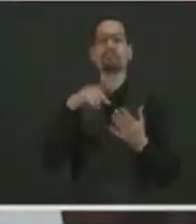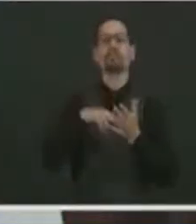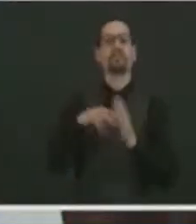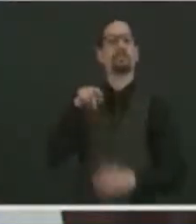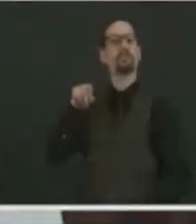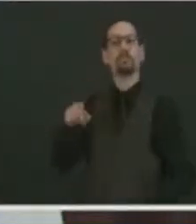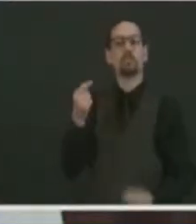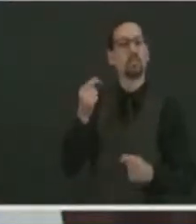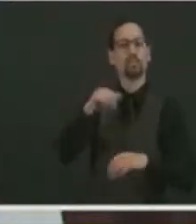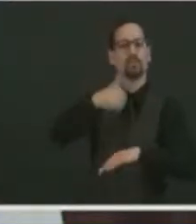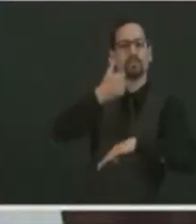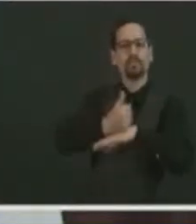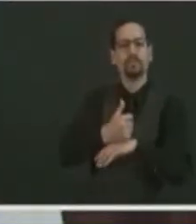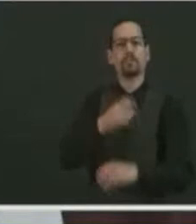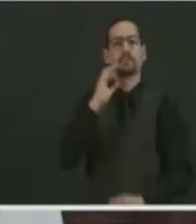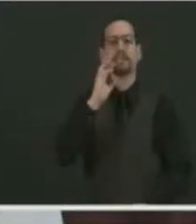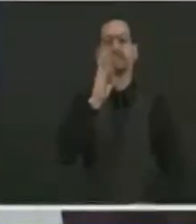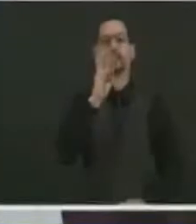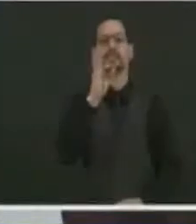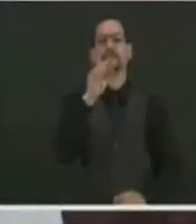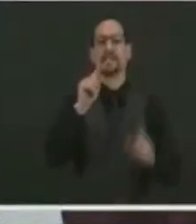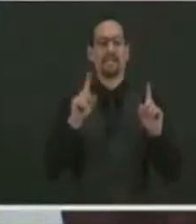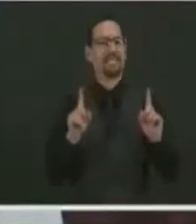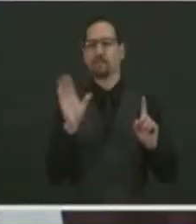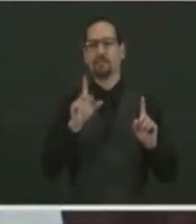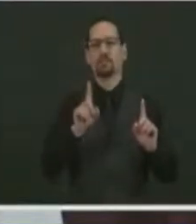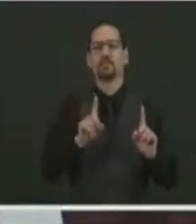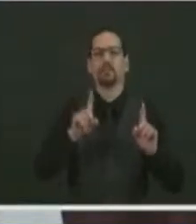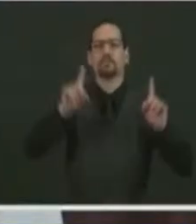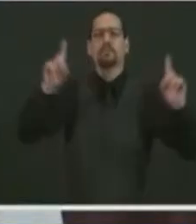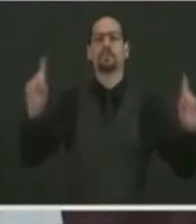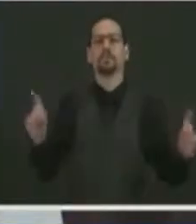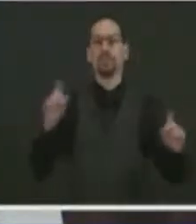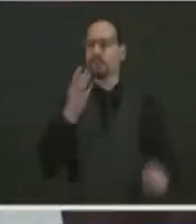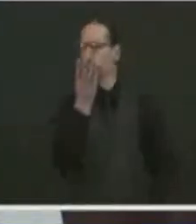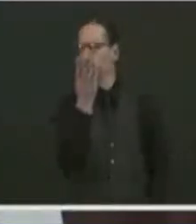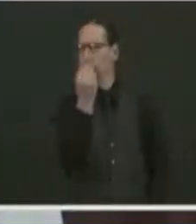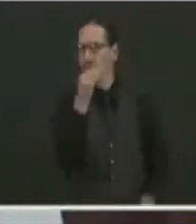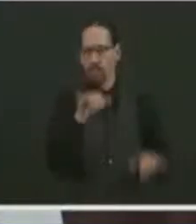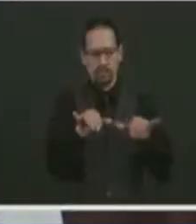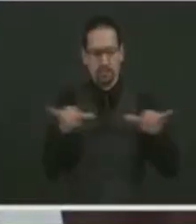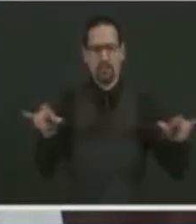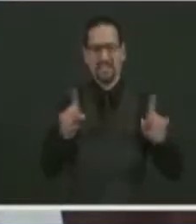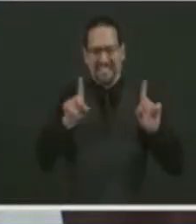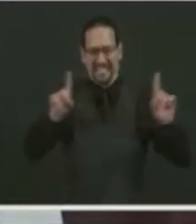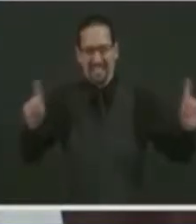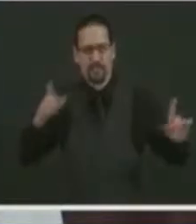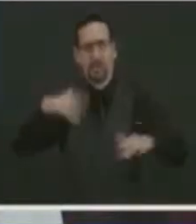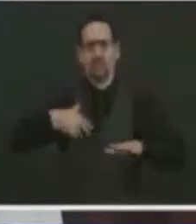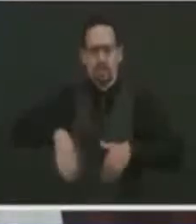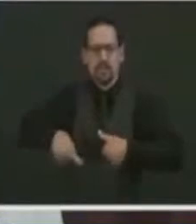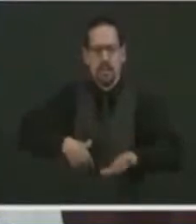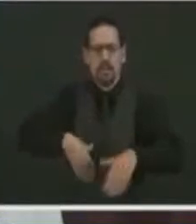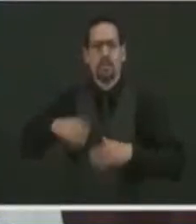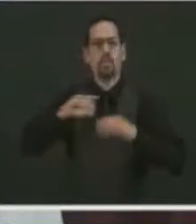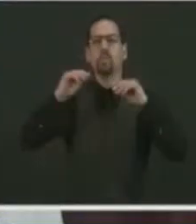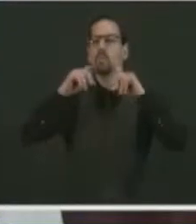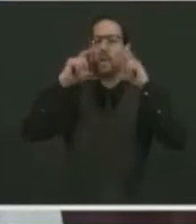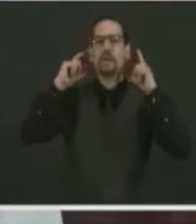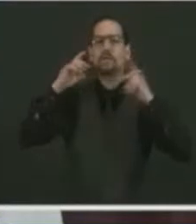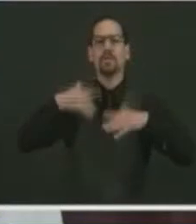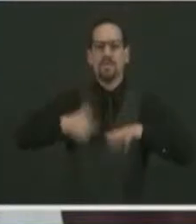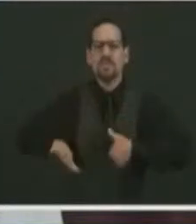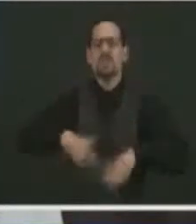you're engaged in a vigorous exercise. Why 14 feet? And there's science behind it, which Dr. Alexander Scott can address if you